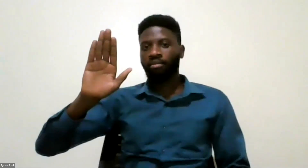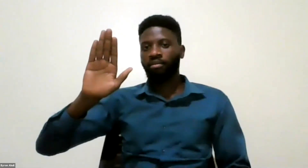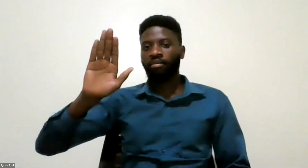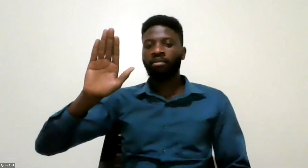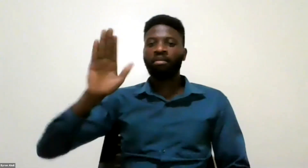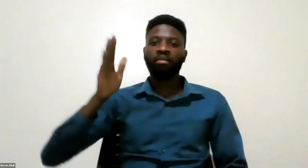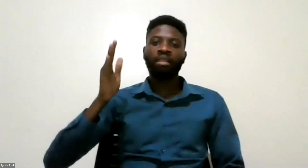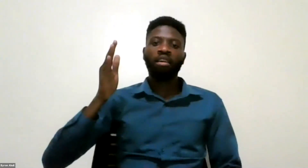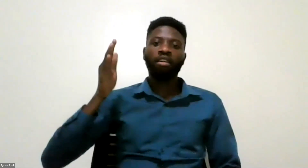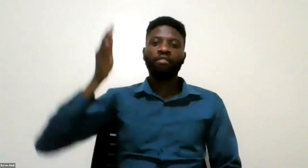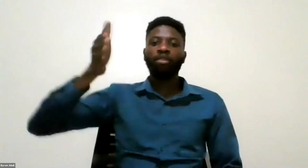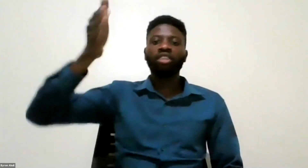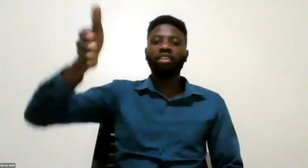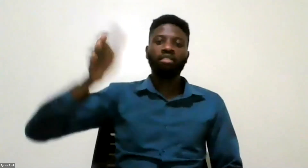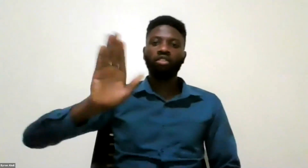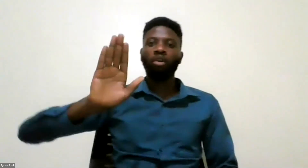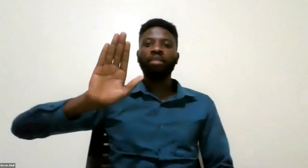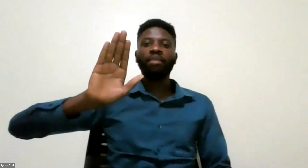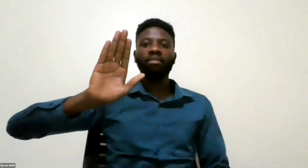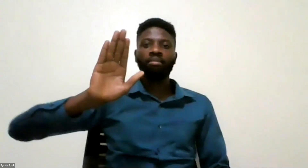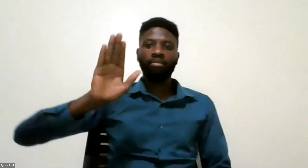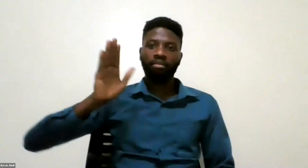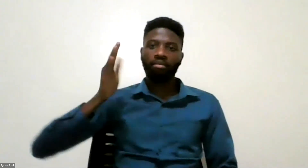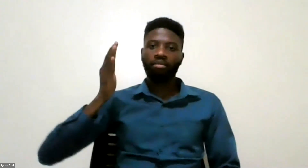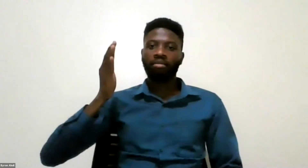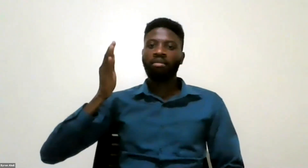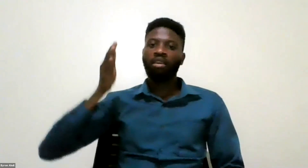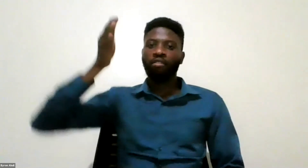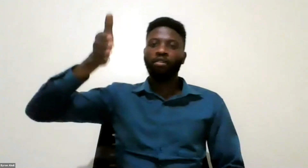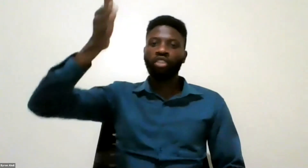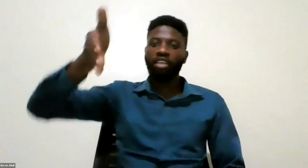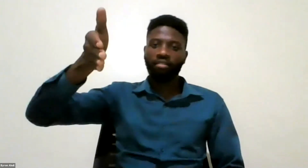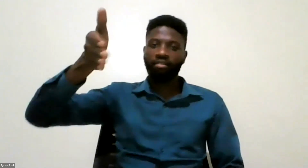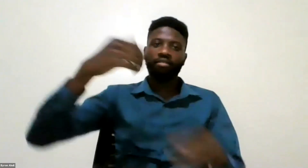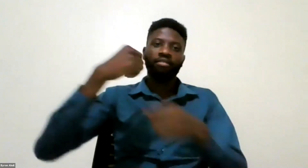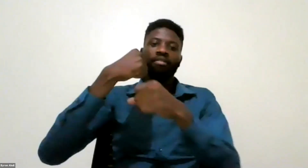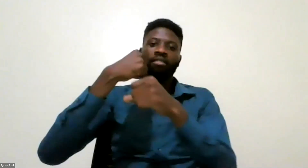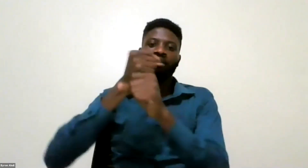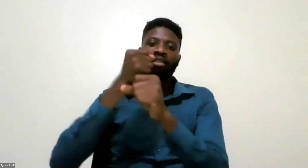Yes. Byron, future. Open palm. Future.